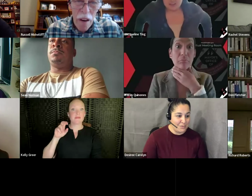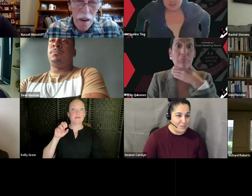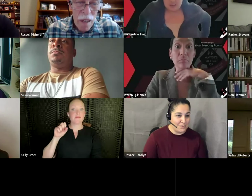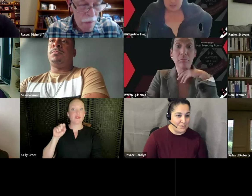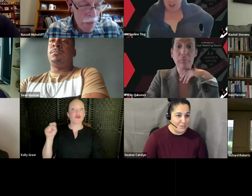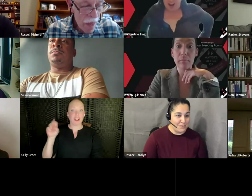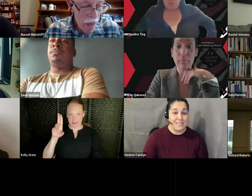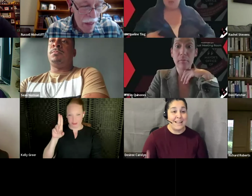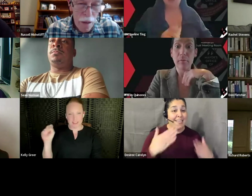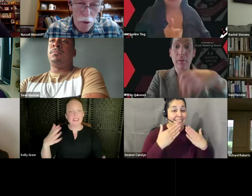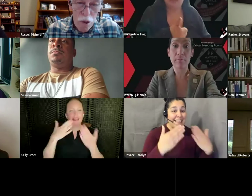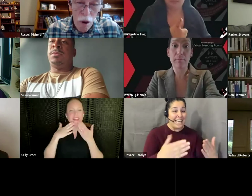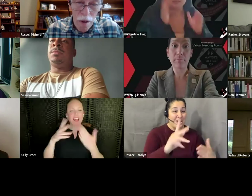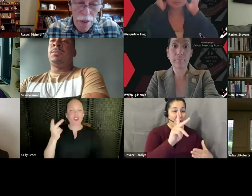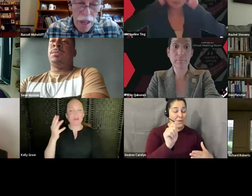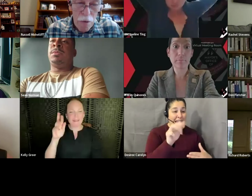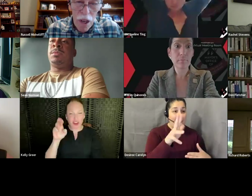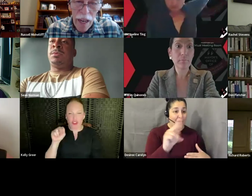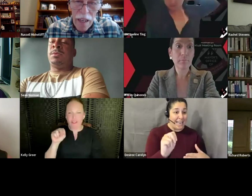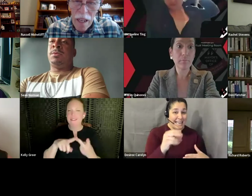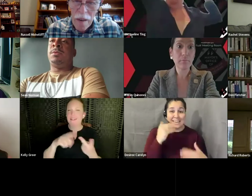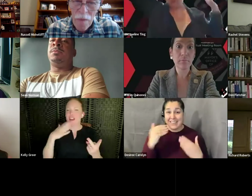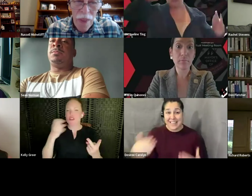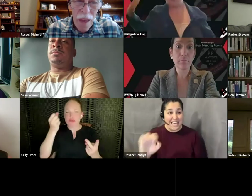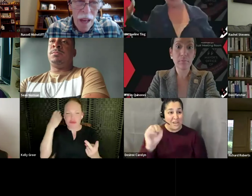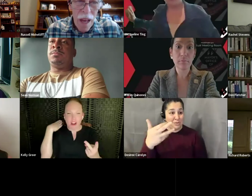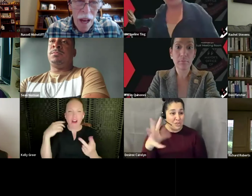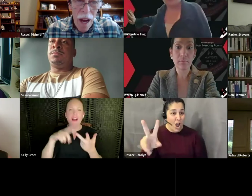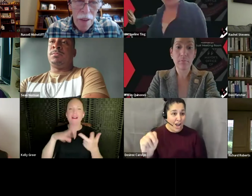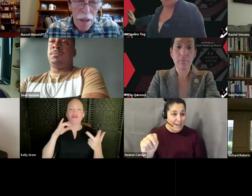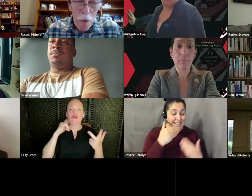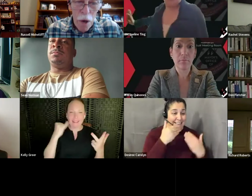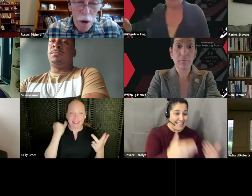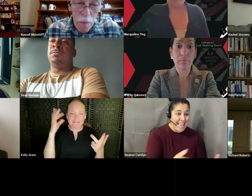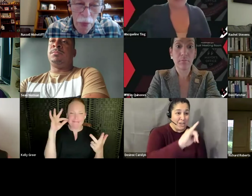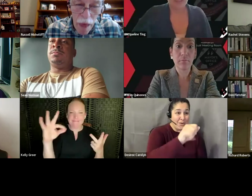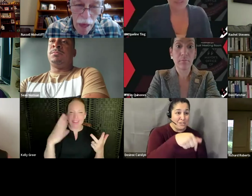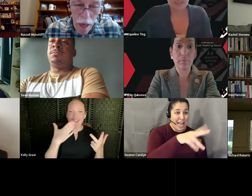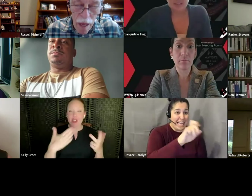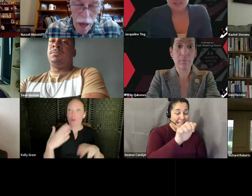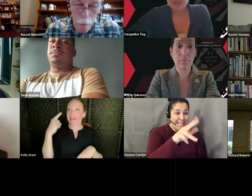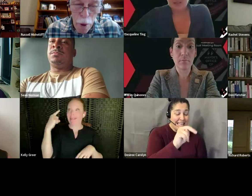Thank you, Karen. Thank you, Sean. Thank you, Jacqueline. I think we are